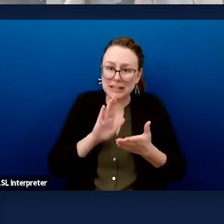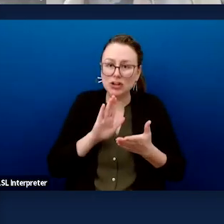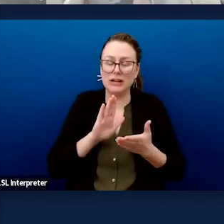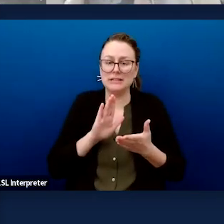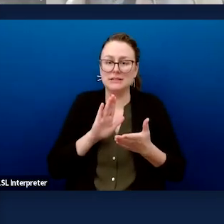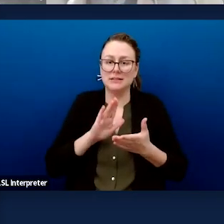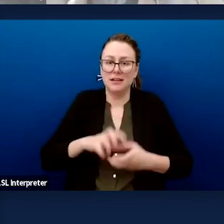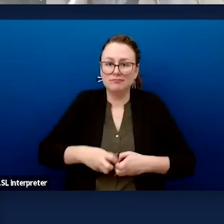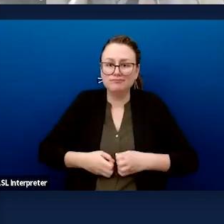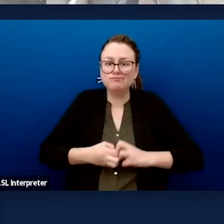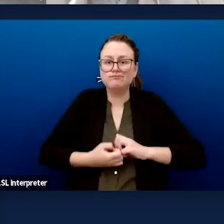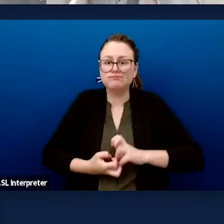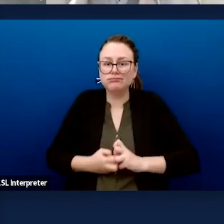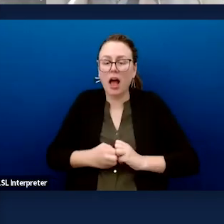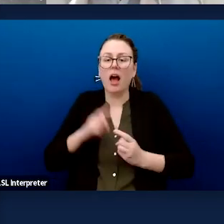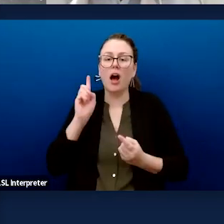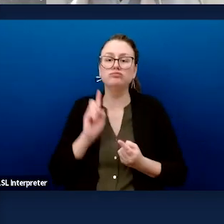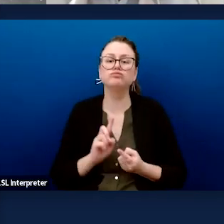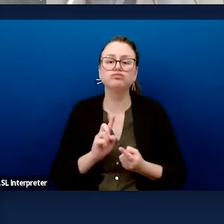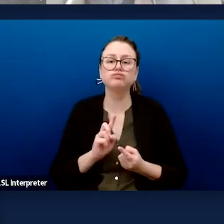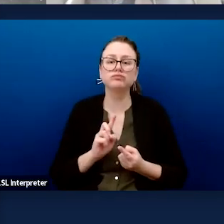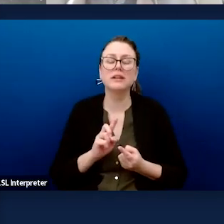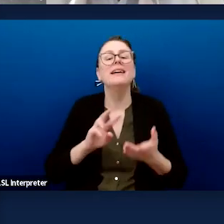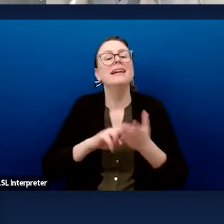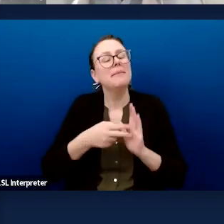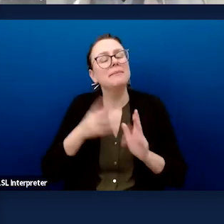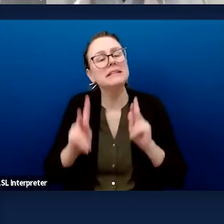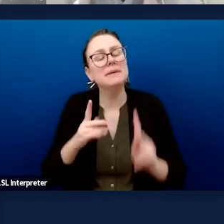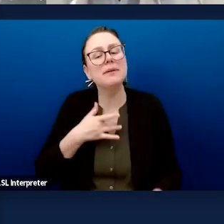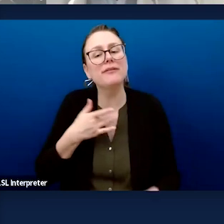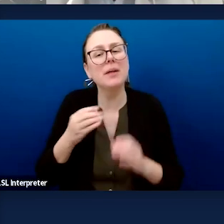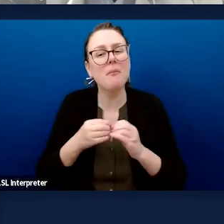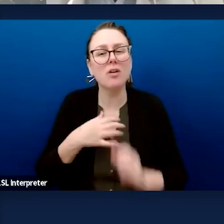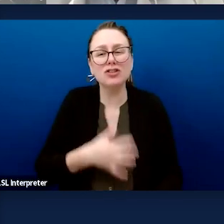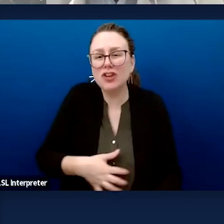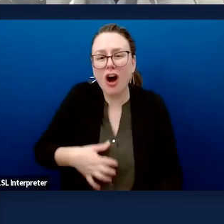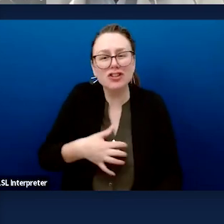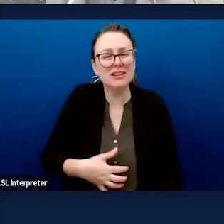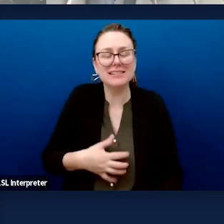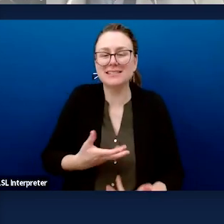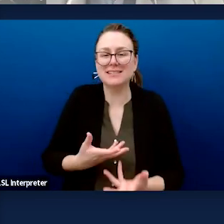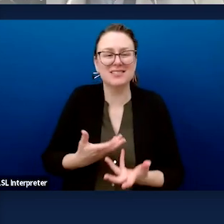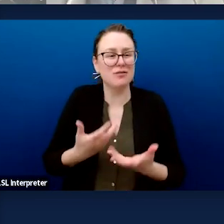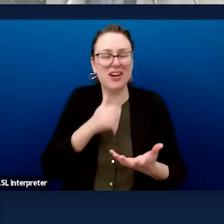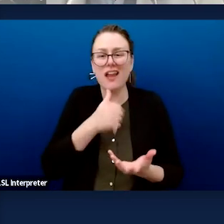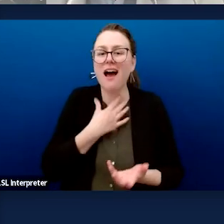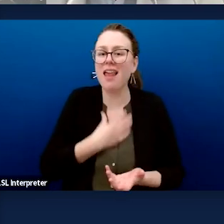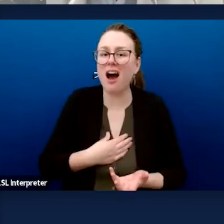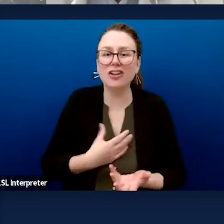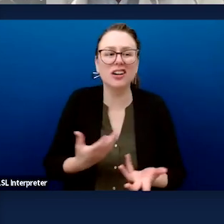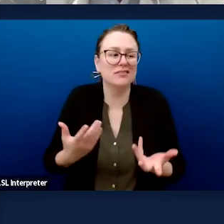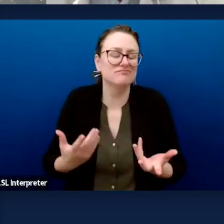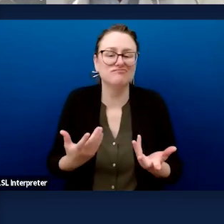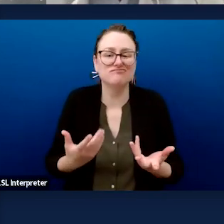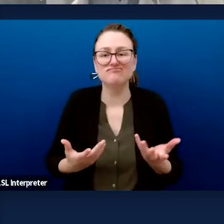have some treatments for that as well. That can cause people to feel more nauseous, or just like things aren't moving through. Decreased appetite are common signs